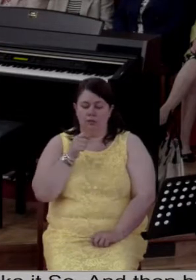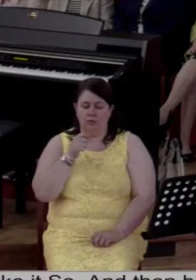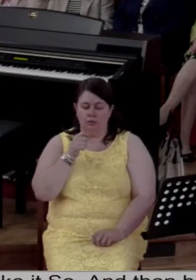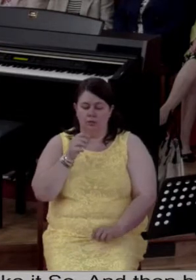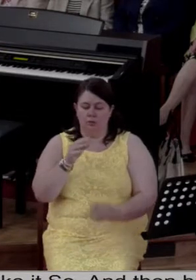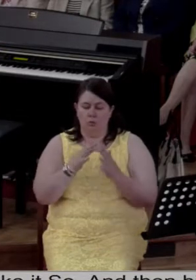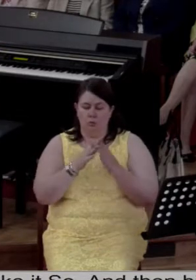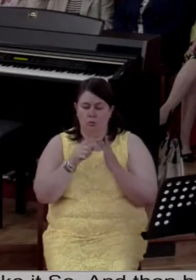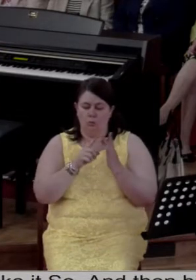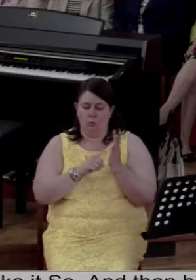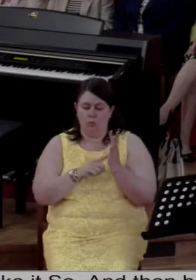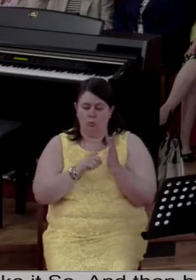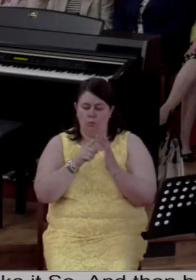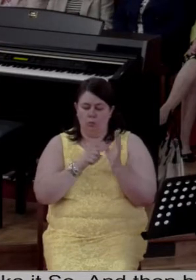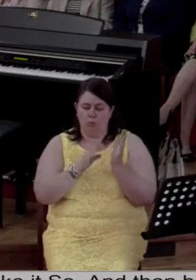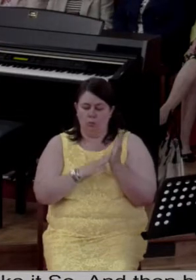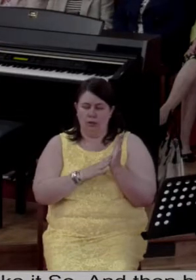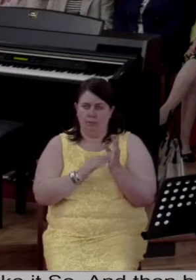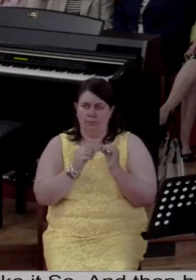has said this of the Lord's Prayer.